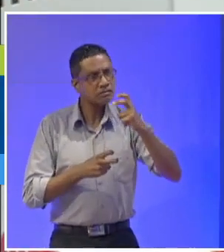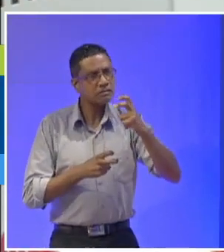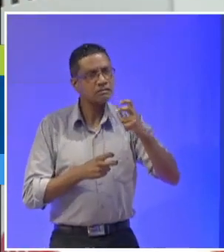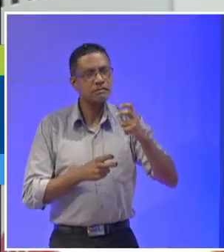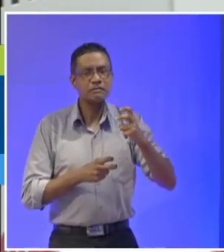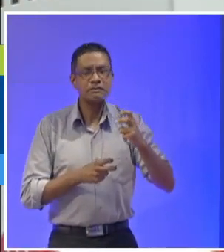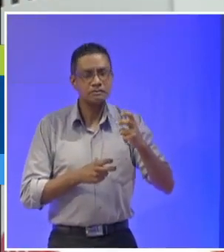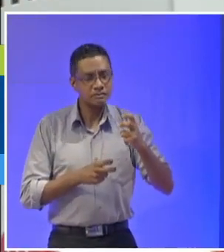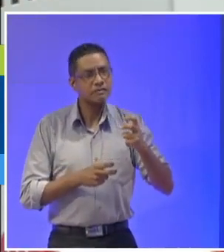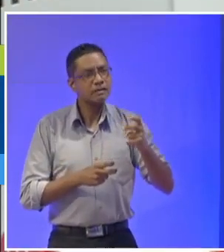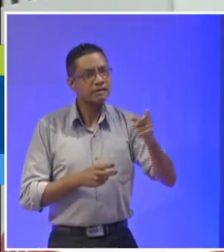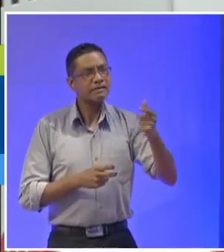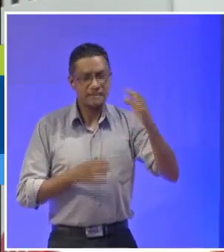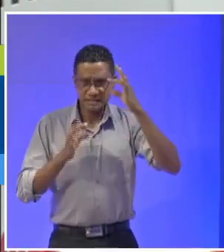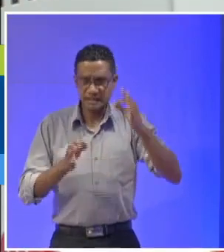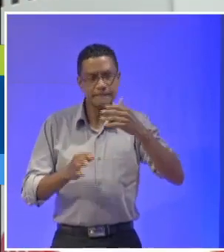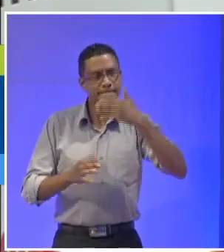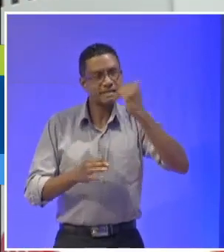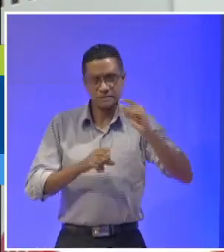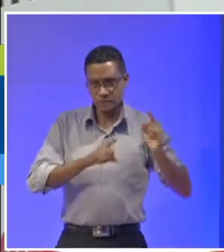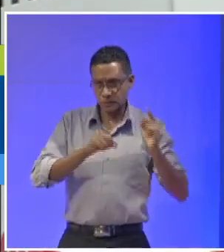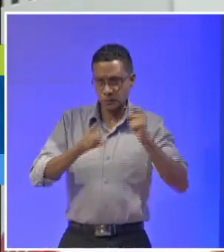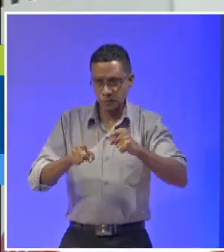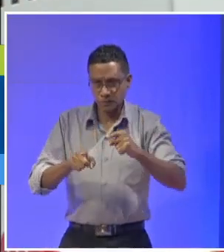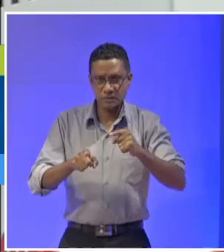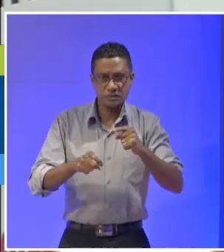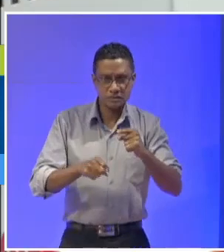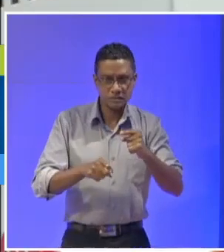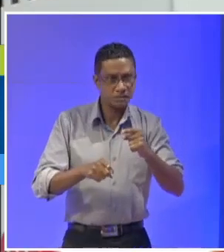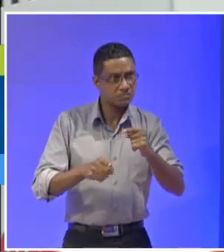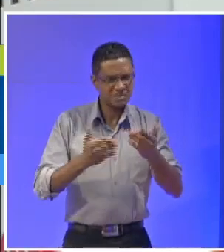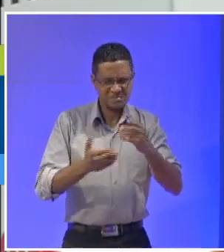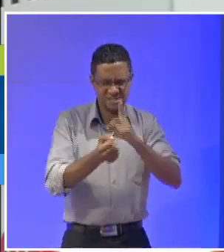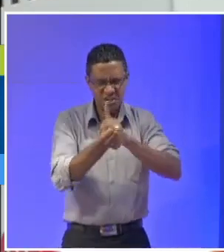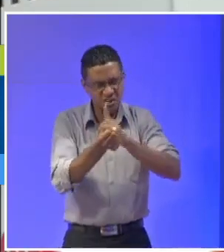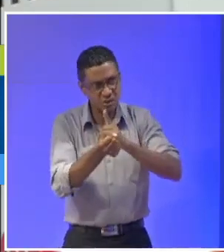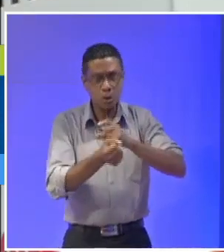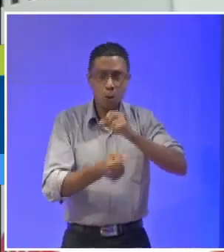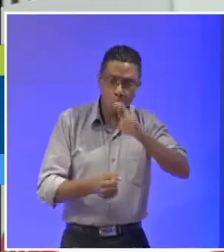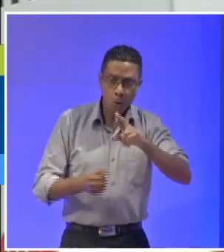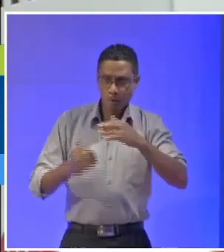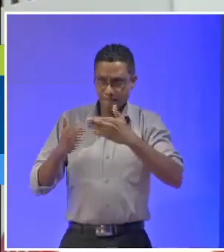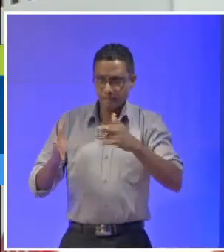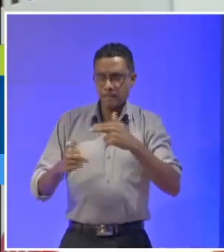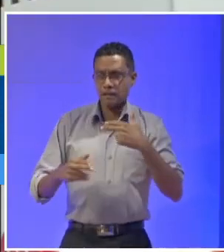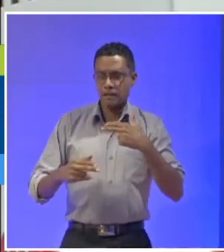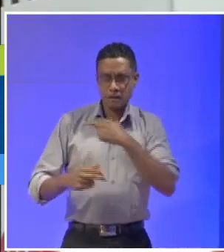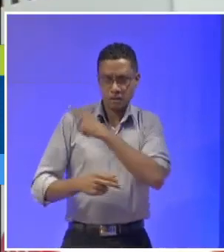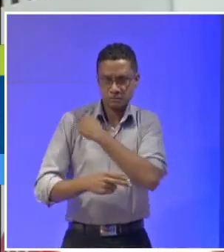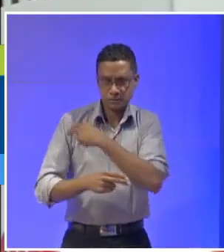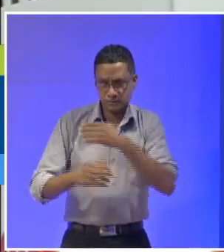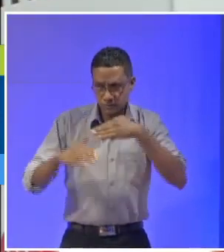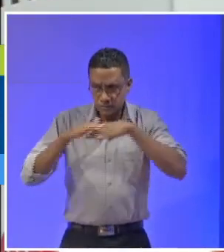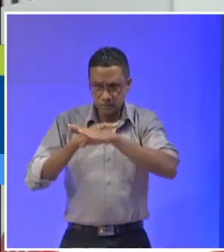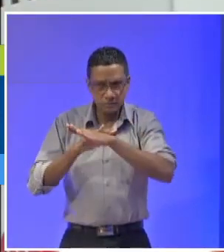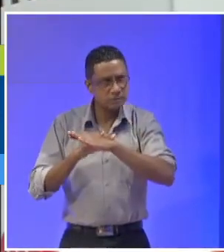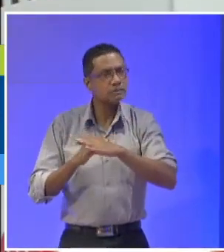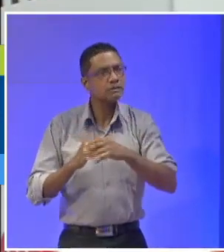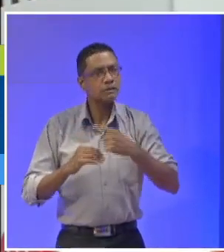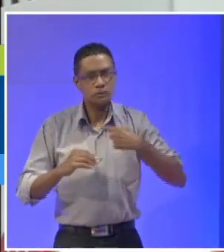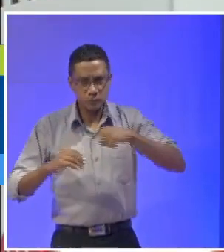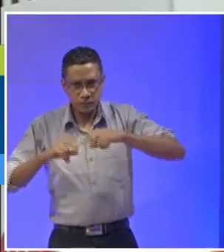move into the health system. So you see either your private physician or your public sector physician, and then they can do that assessment and make a